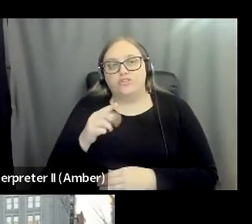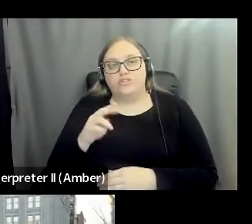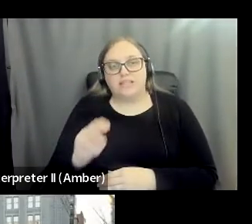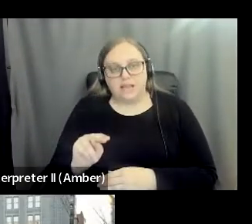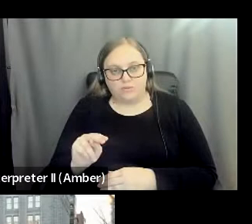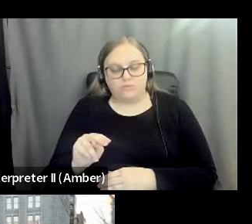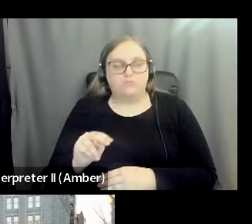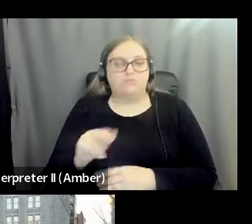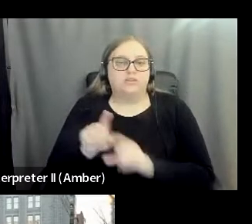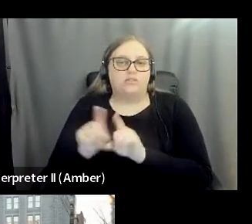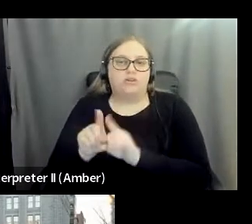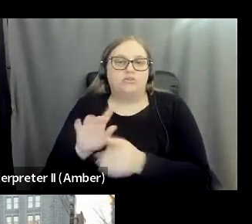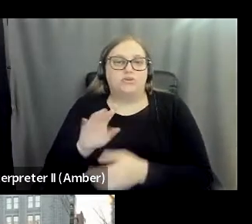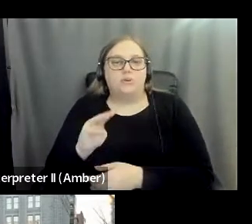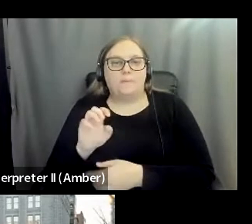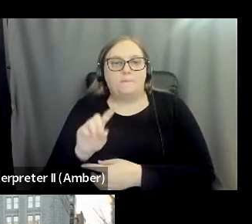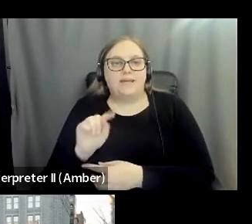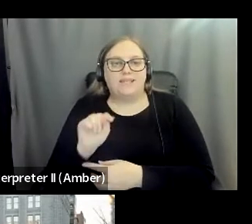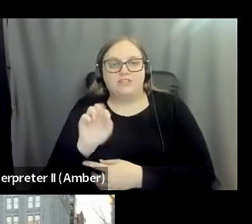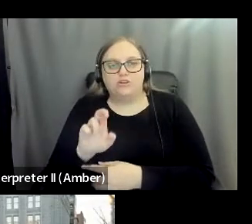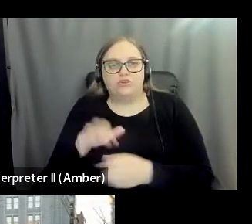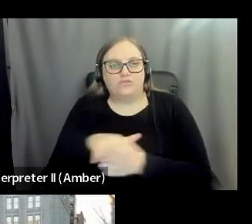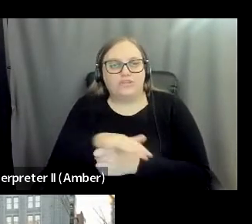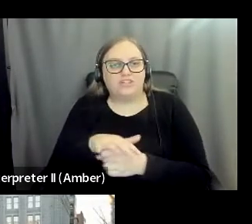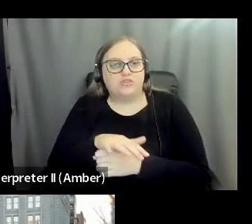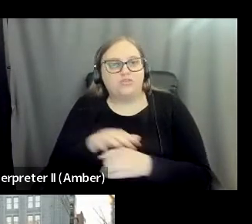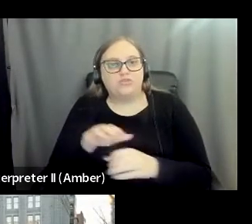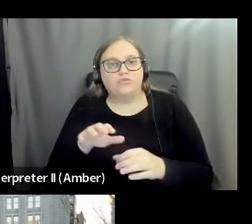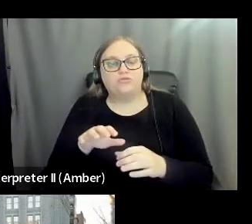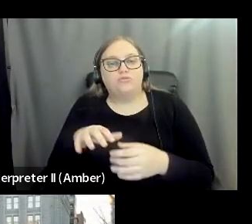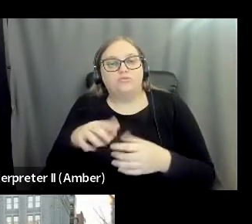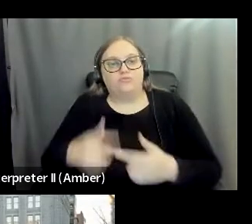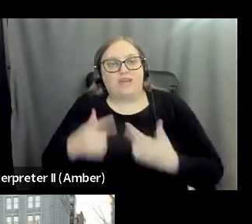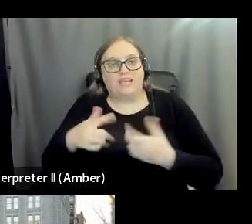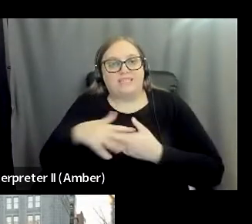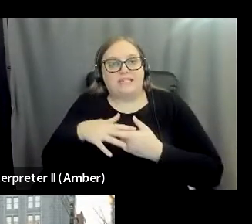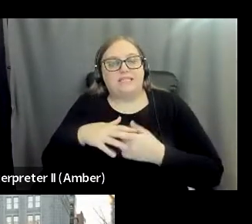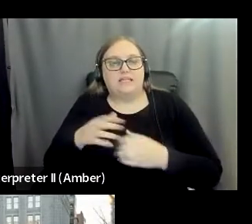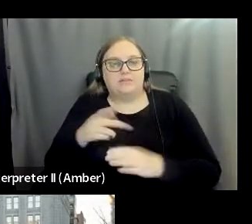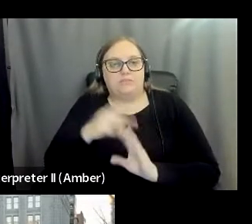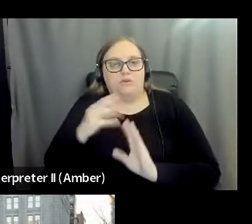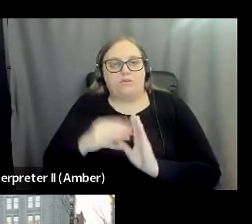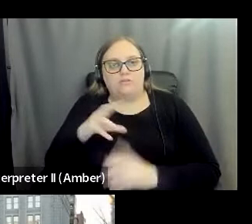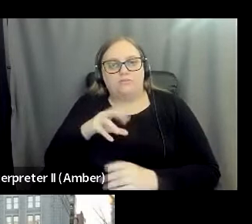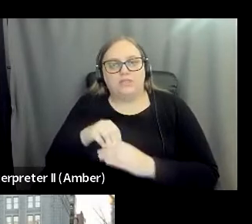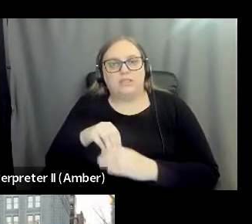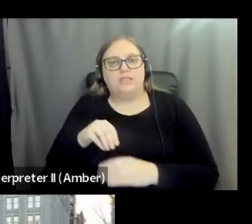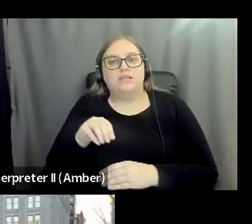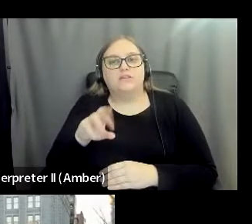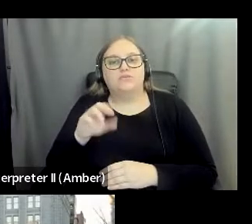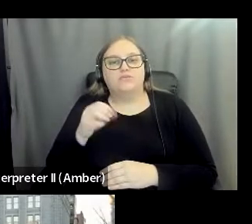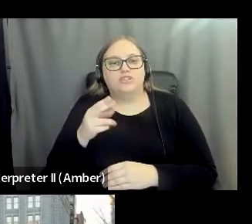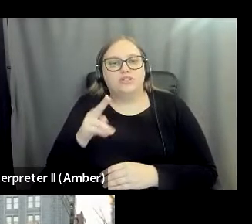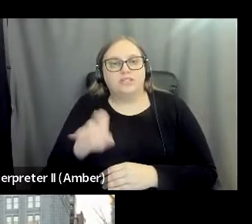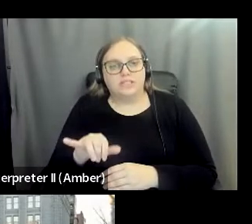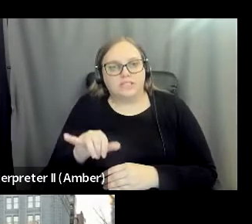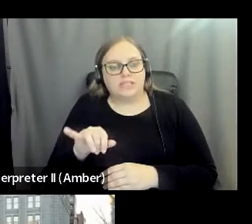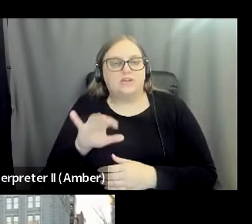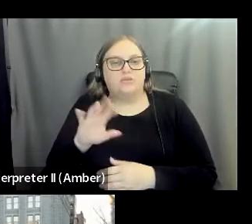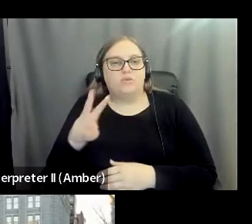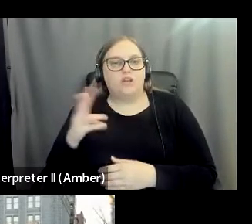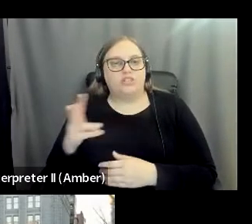serves as MedStar Regional Residency Program Director at Georgetown University Hospital, Washington Hospital Center.